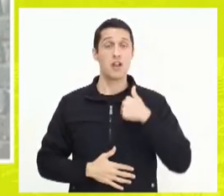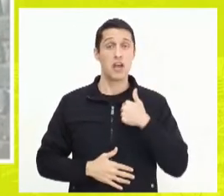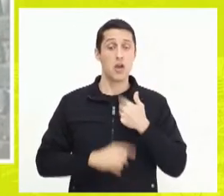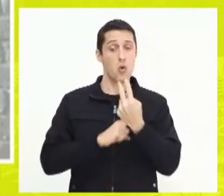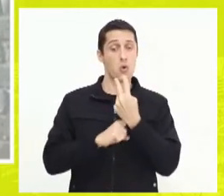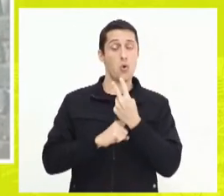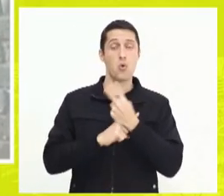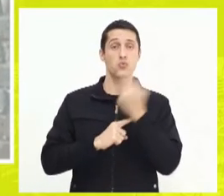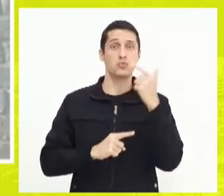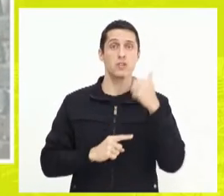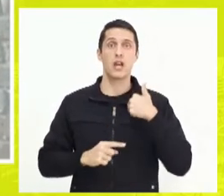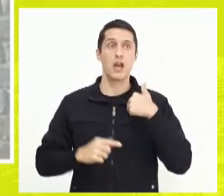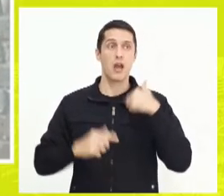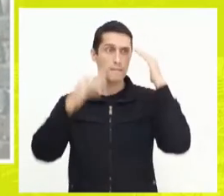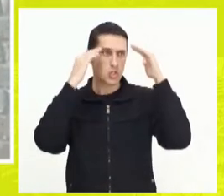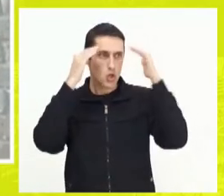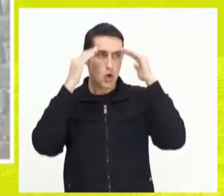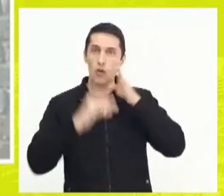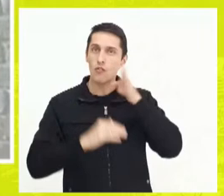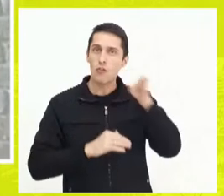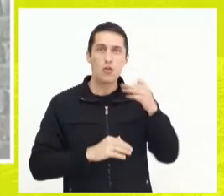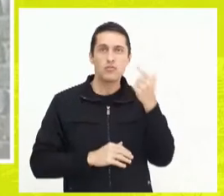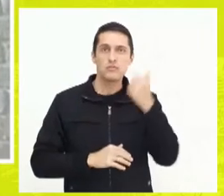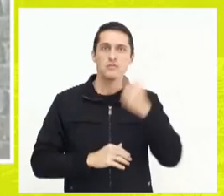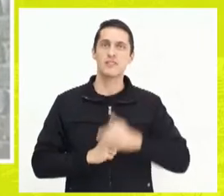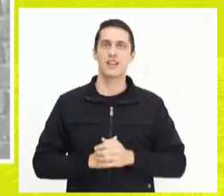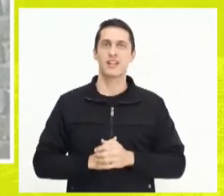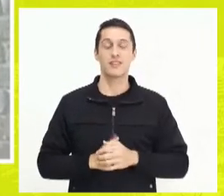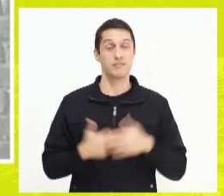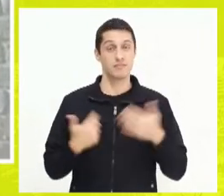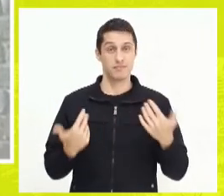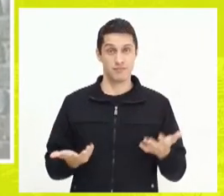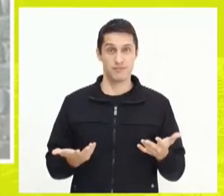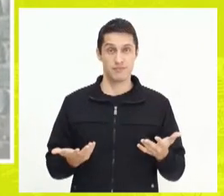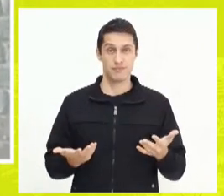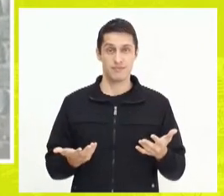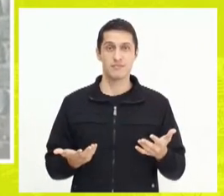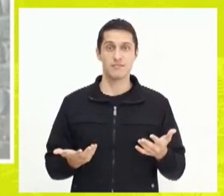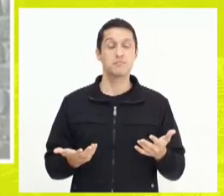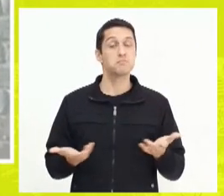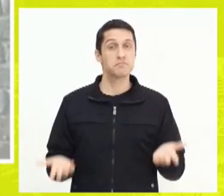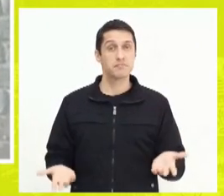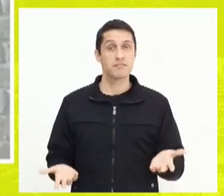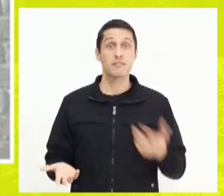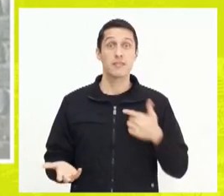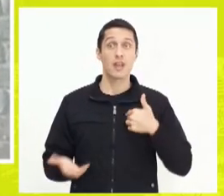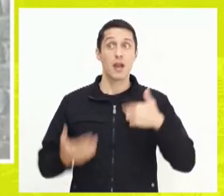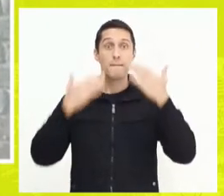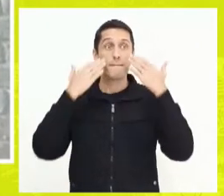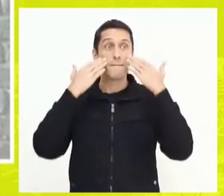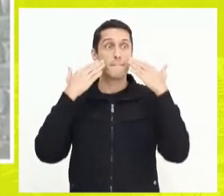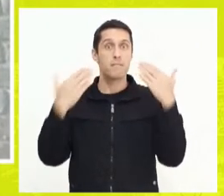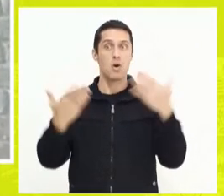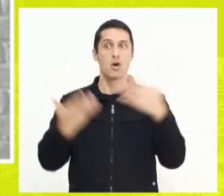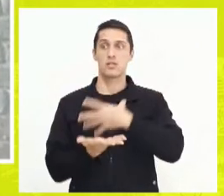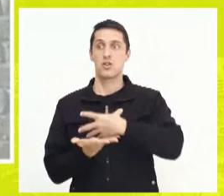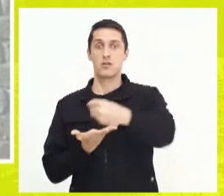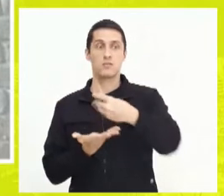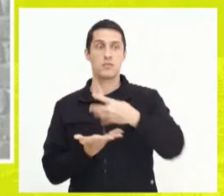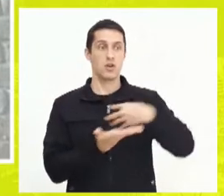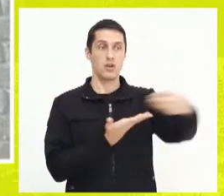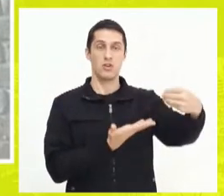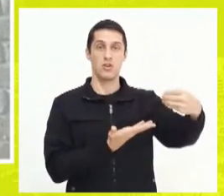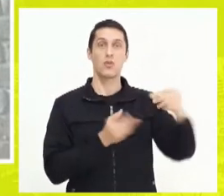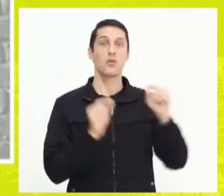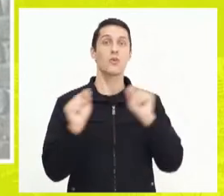myself as a leader don't go to therapy don't do don't look for psychological help and that you see to